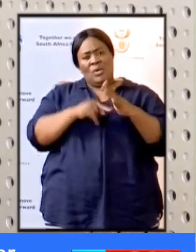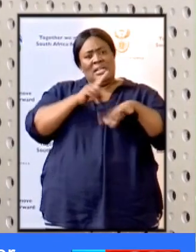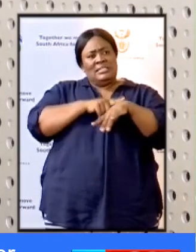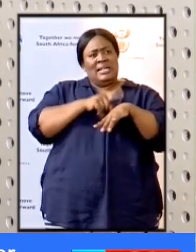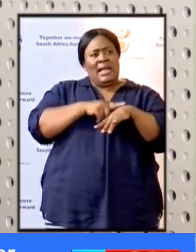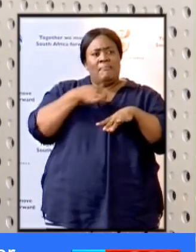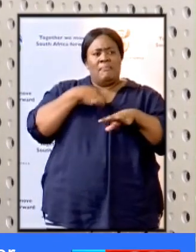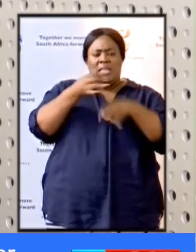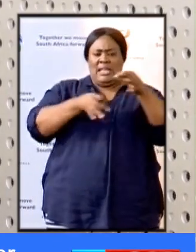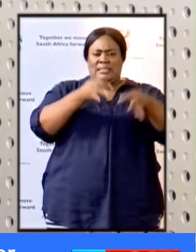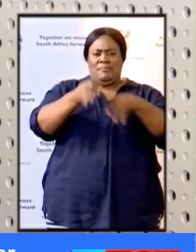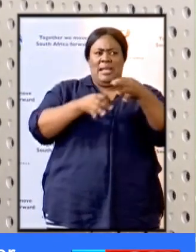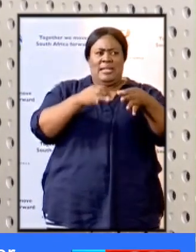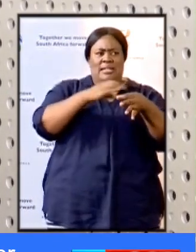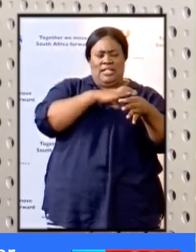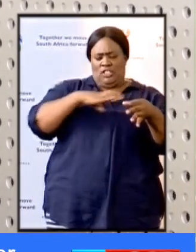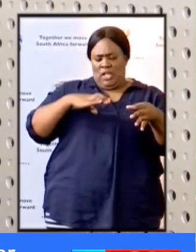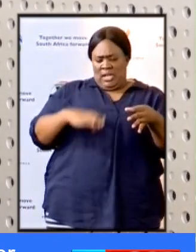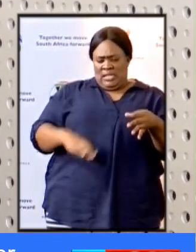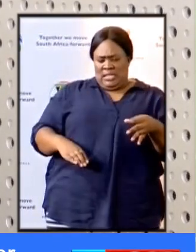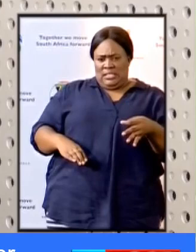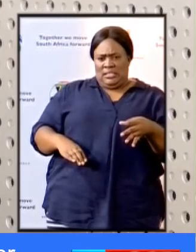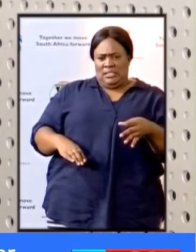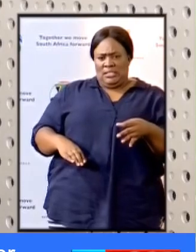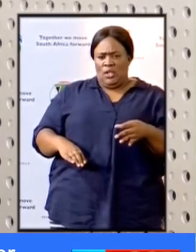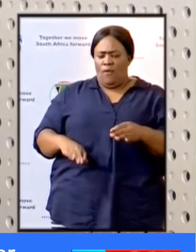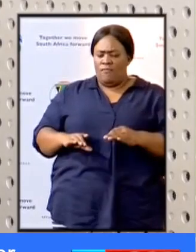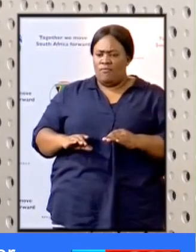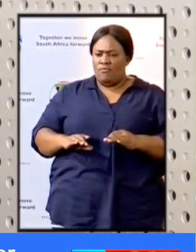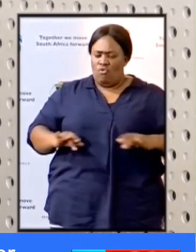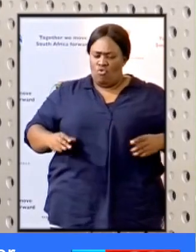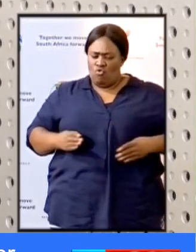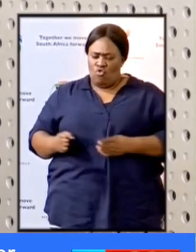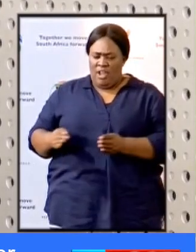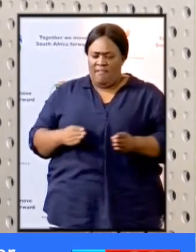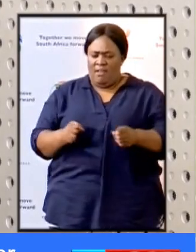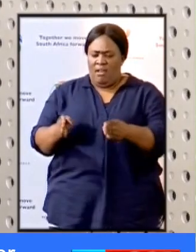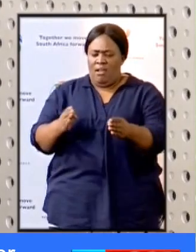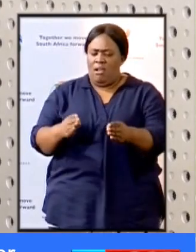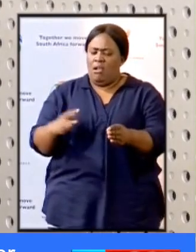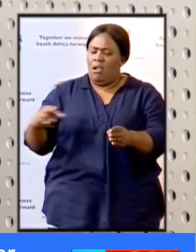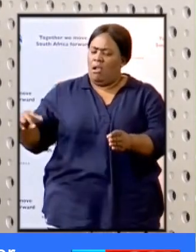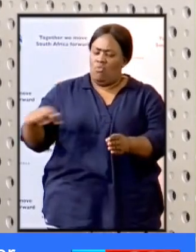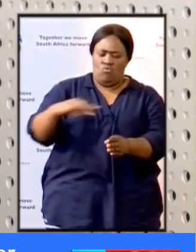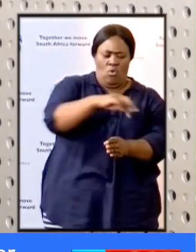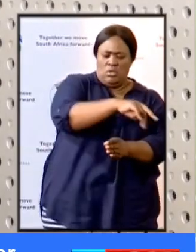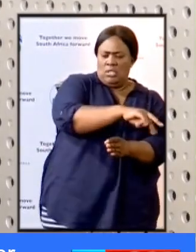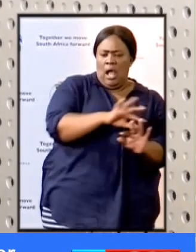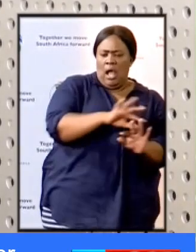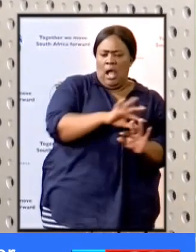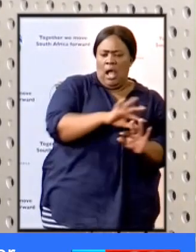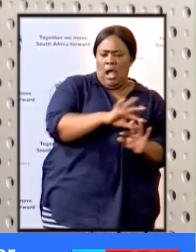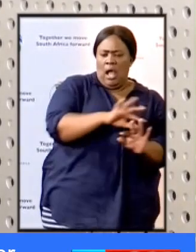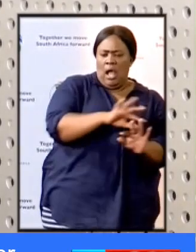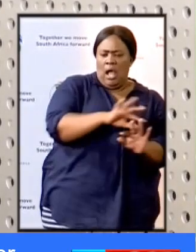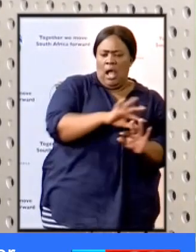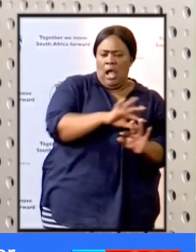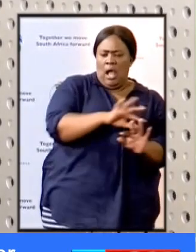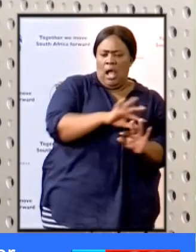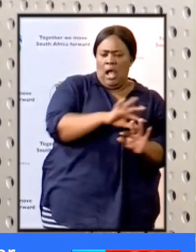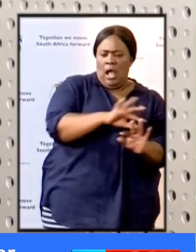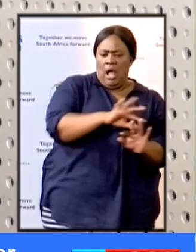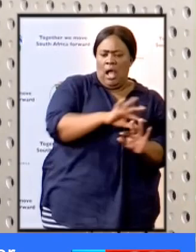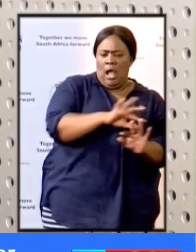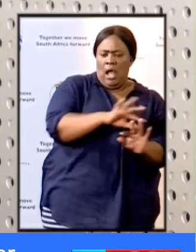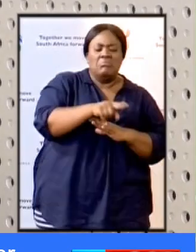Chinese way of crossing the river, but how phephetho manje wawusuhlulwa into elula njengesizulu kuthiwa ukusasa. Just a few things umvela